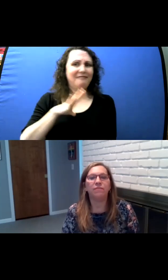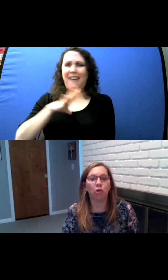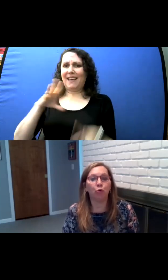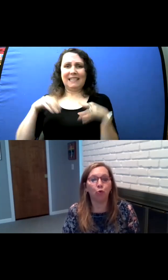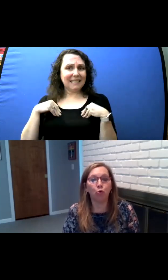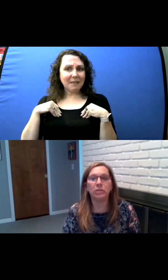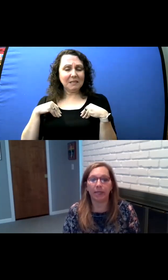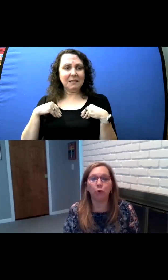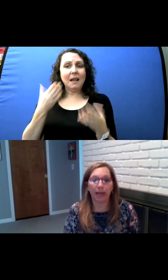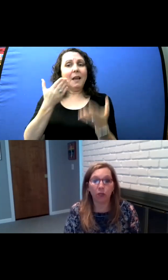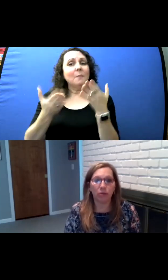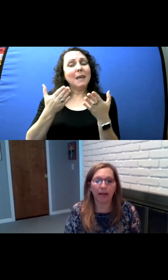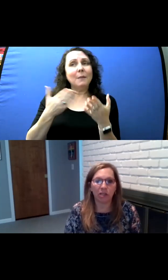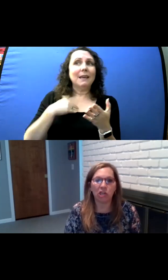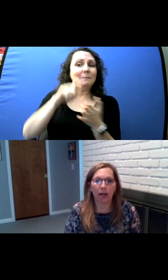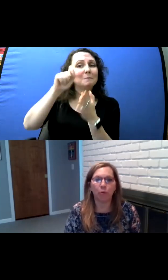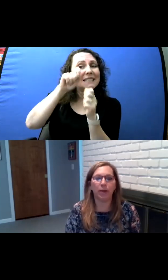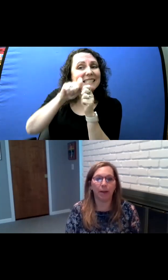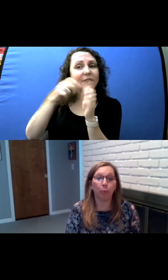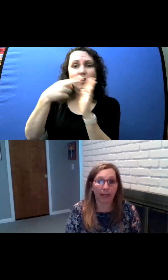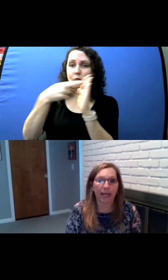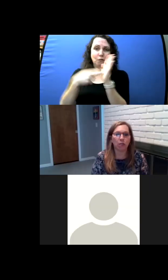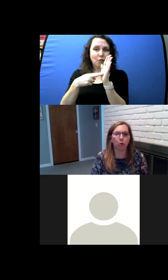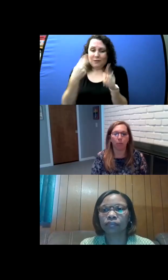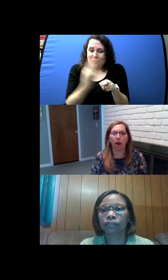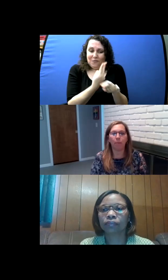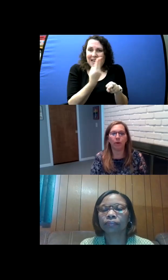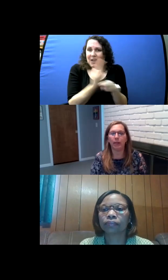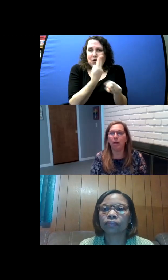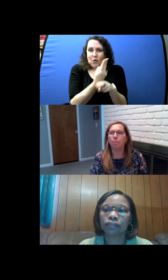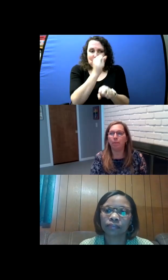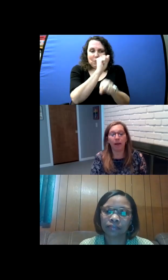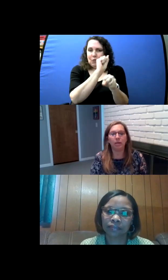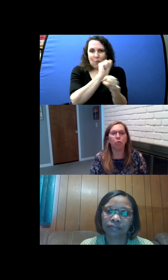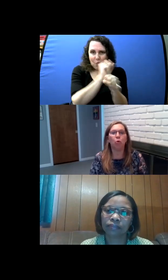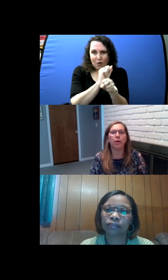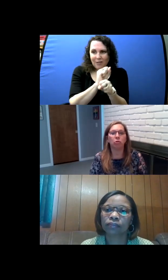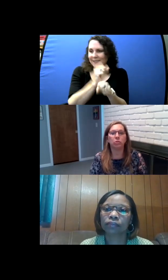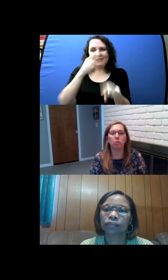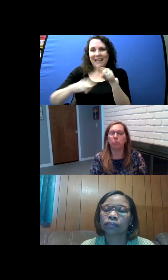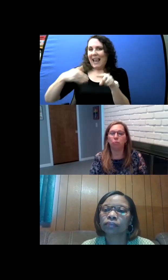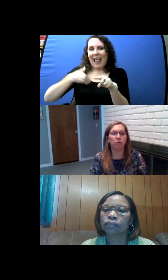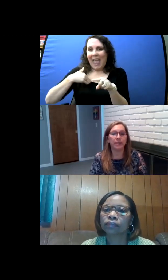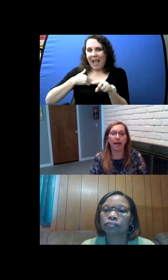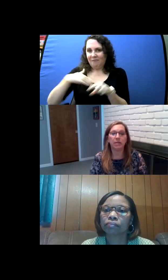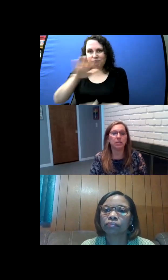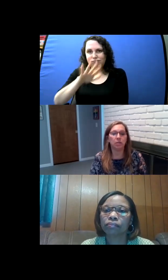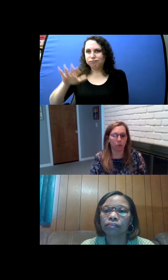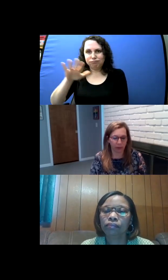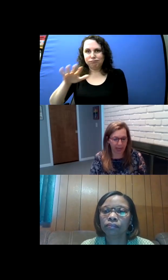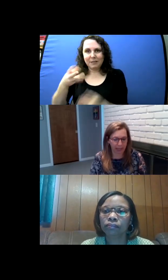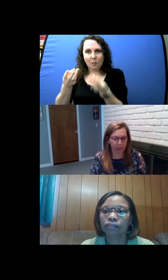They may have certain rules like you can't use on the job, you can't bring it onto our property, but many employers will